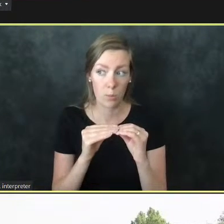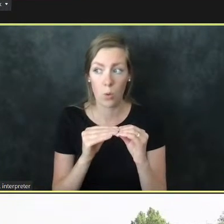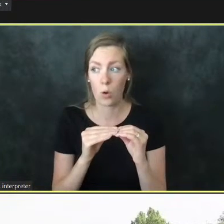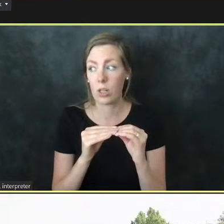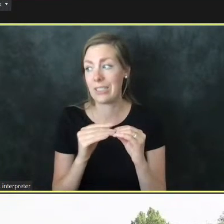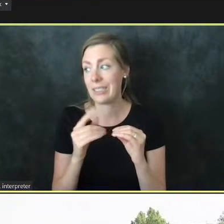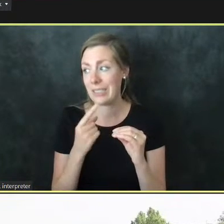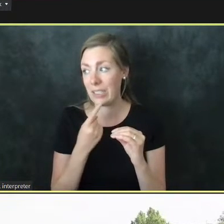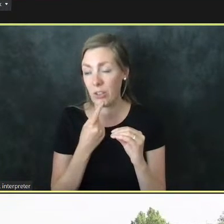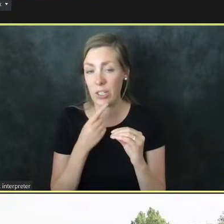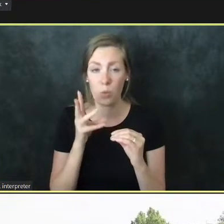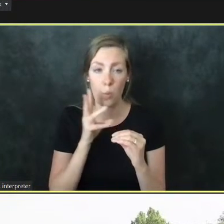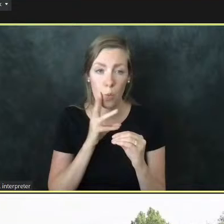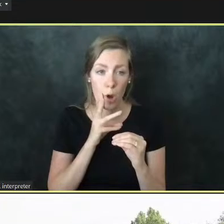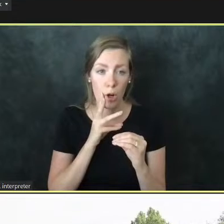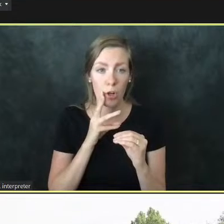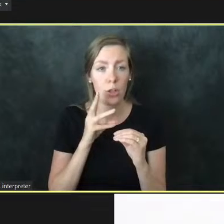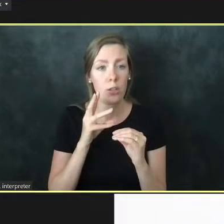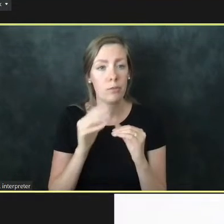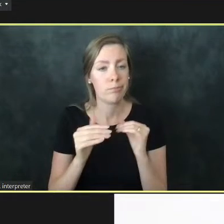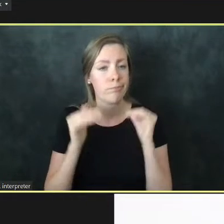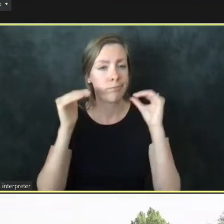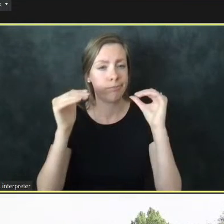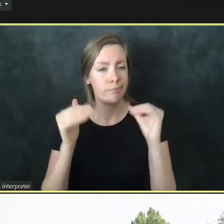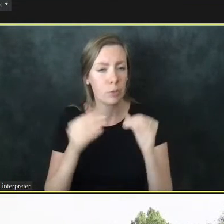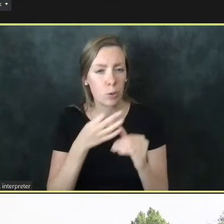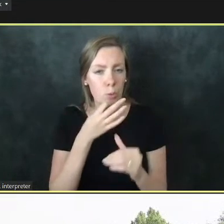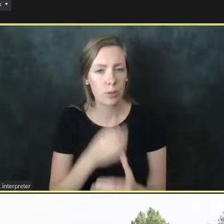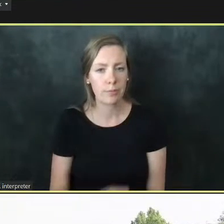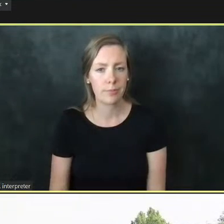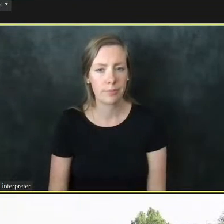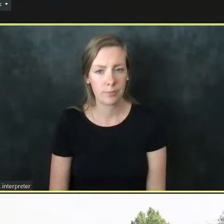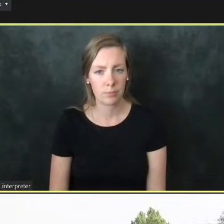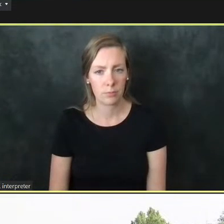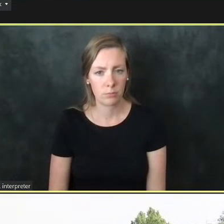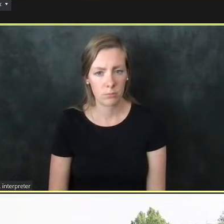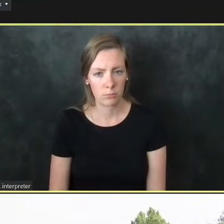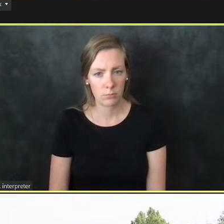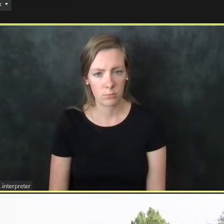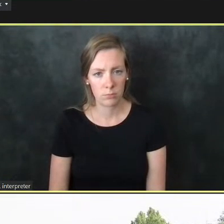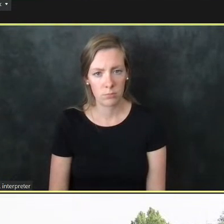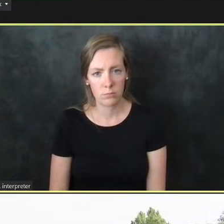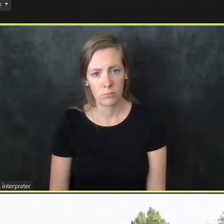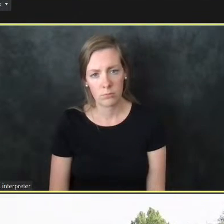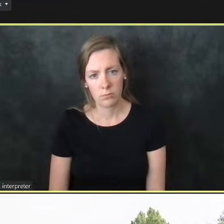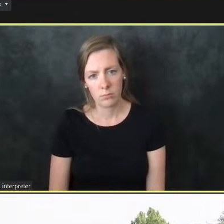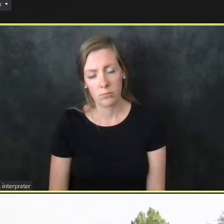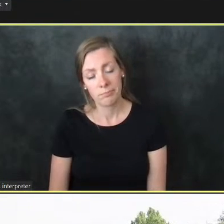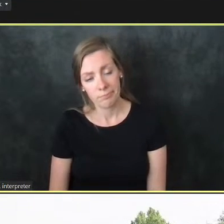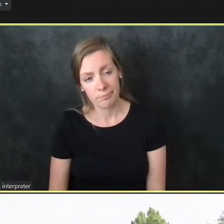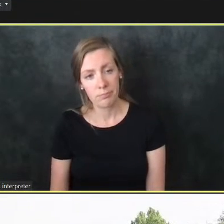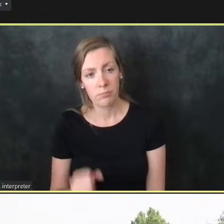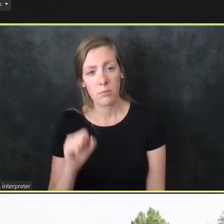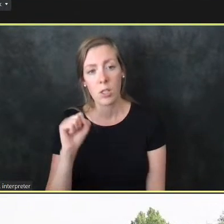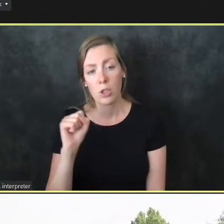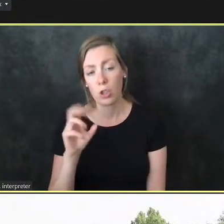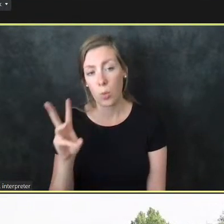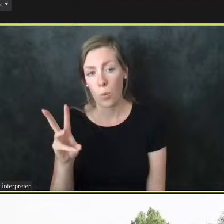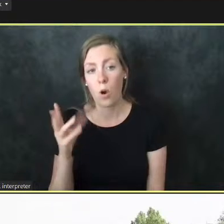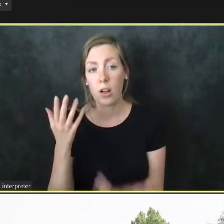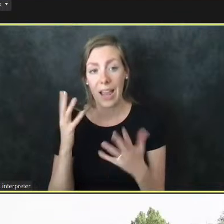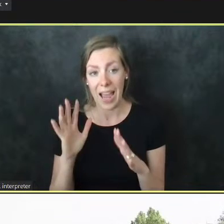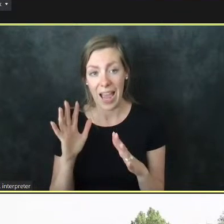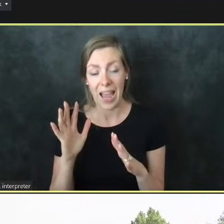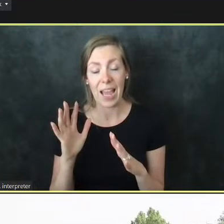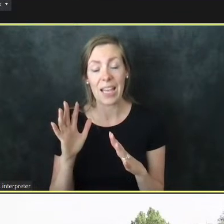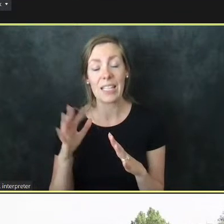haber más cortes de agua, que va a haber menos. Other than, Sonoma Water has voluntarily committed with its customers this